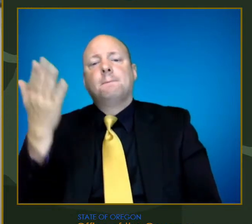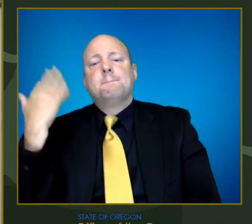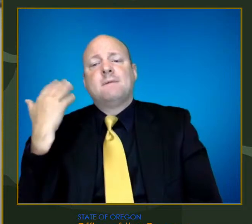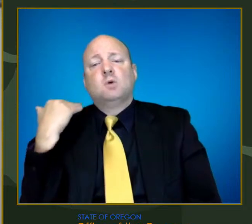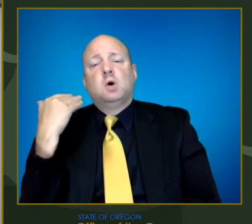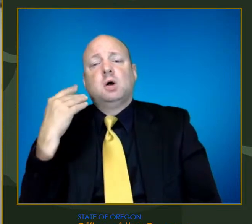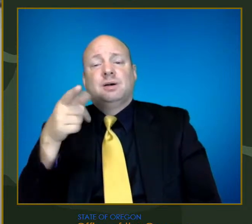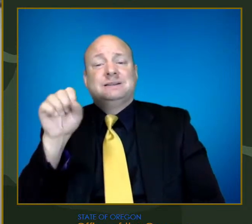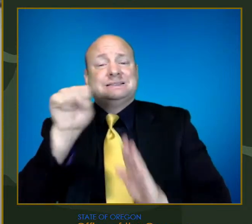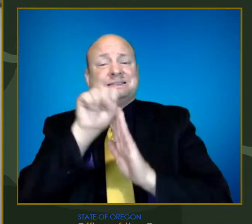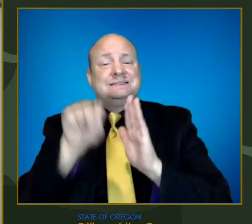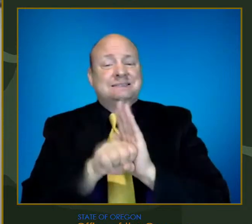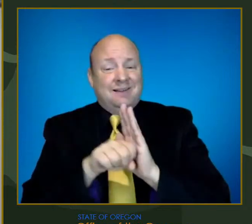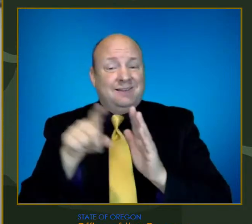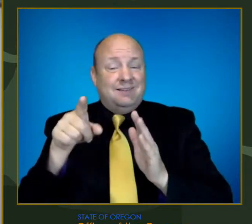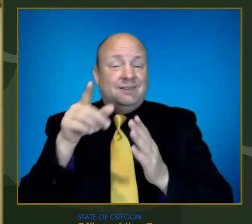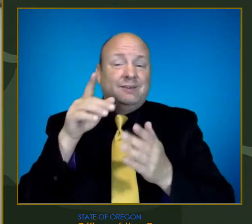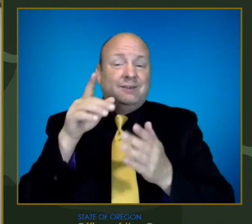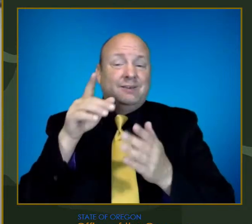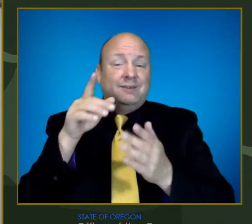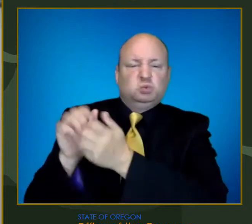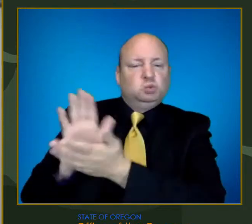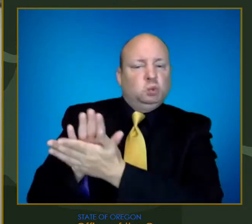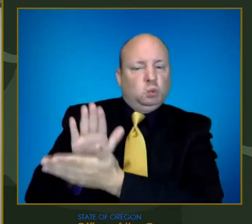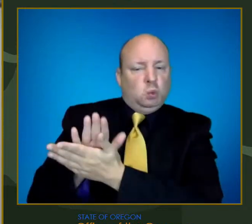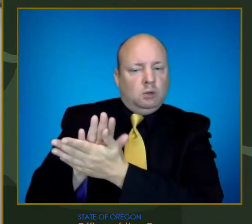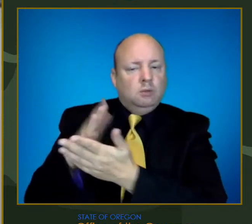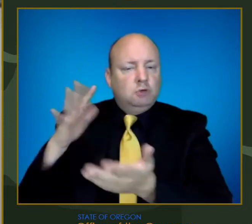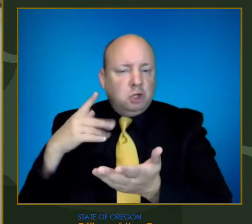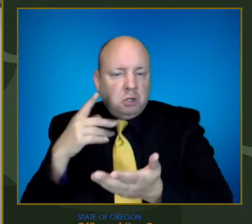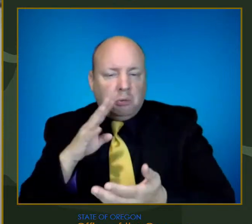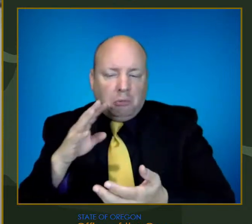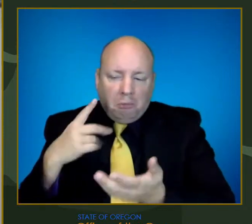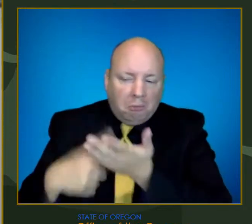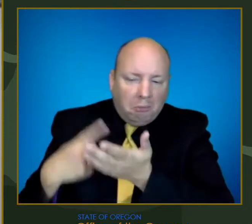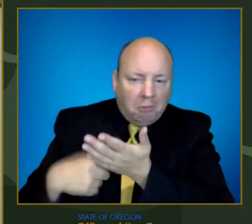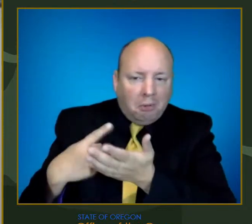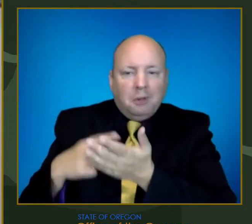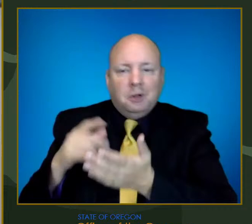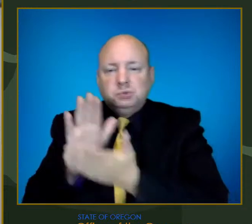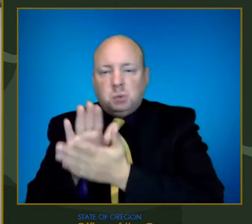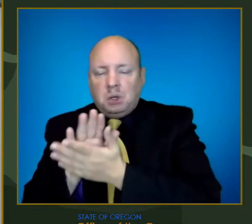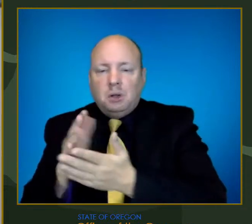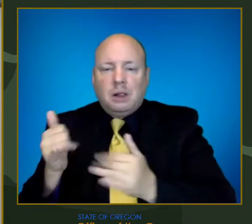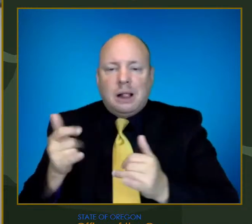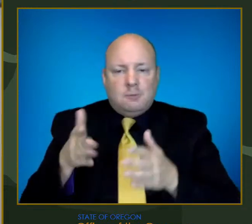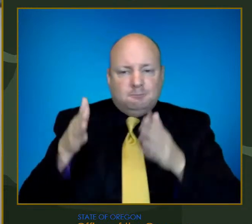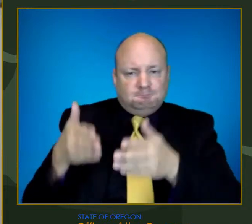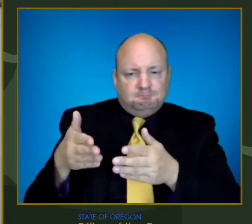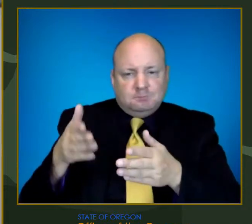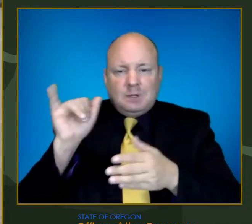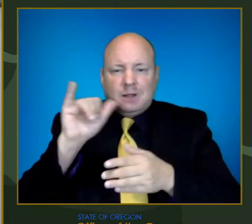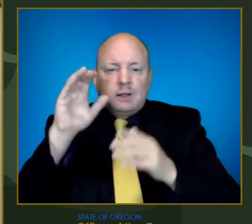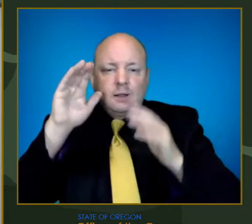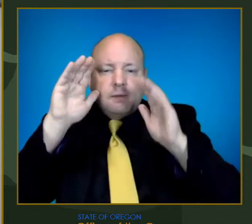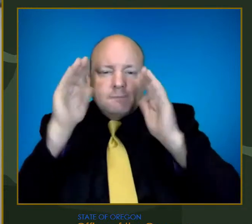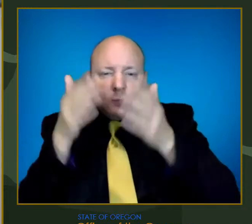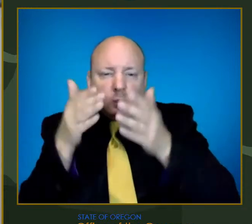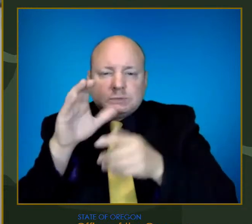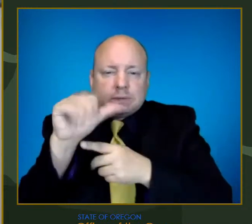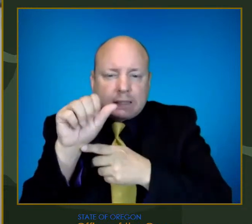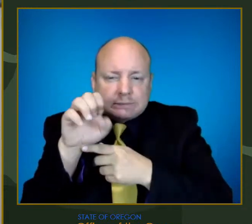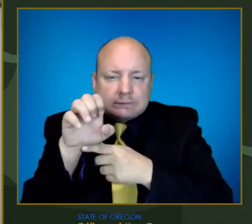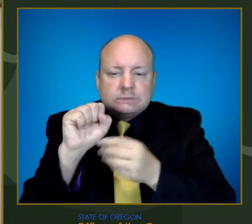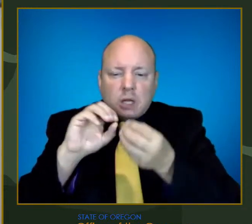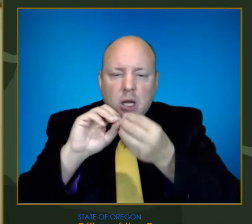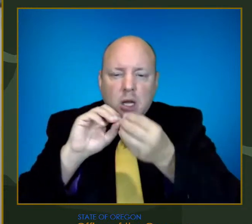set of rules for middle and high schools, another for elementary students based on case rates and test positivity. Students in that former group, most 6th graders through